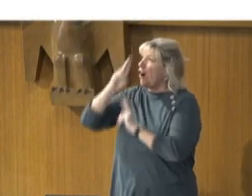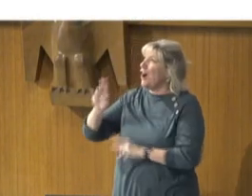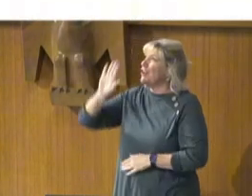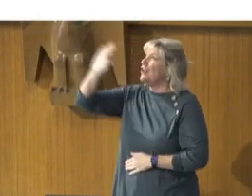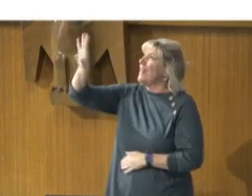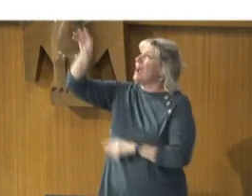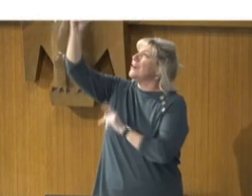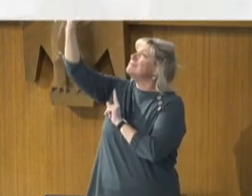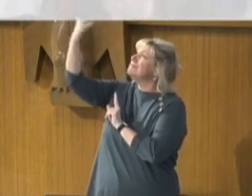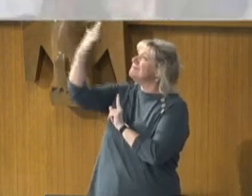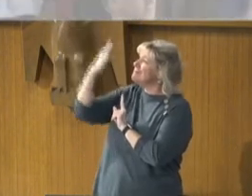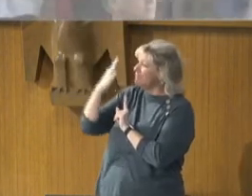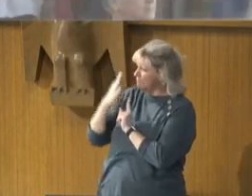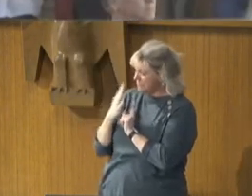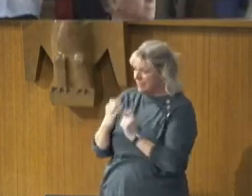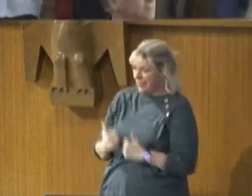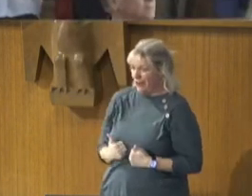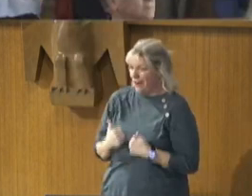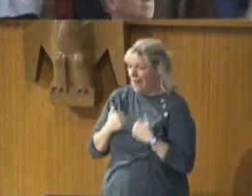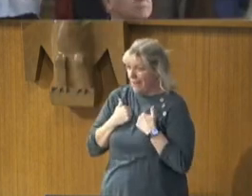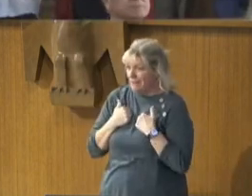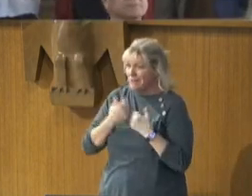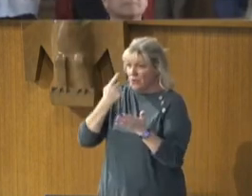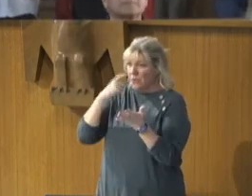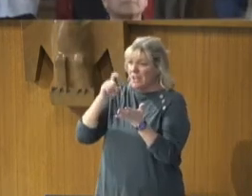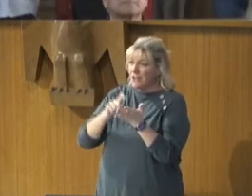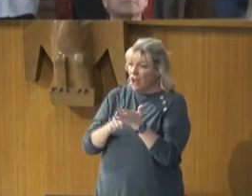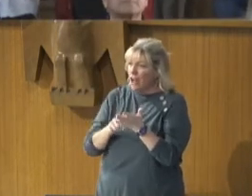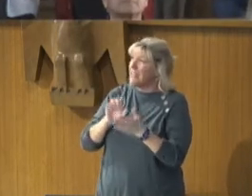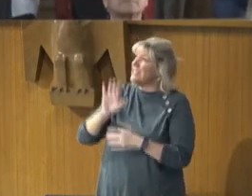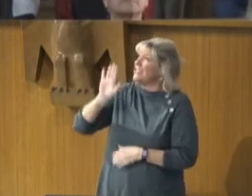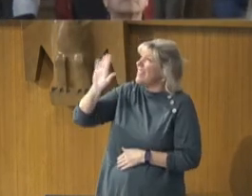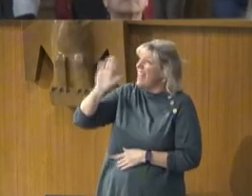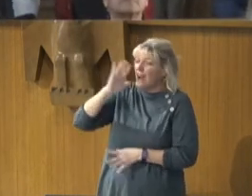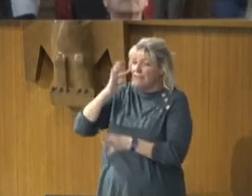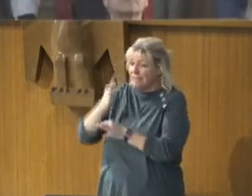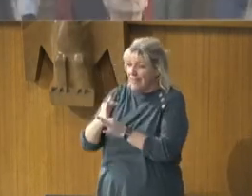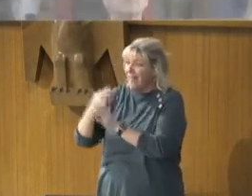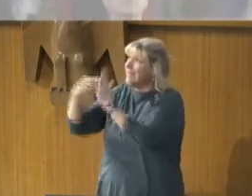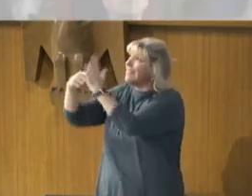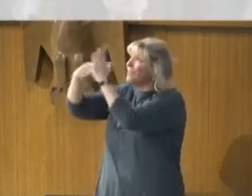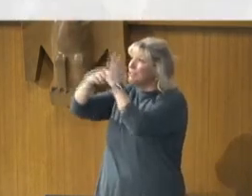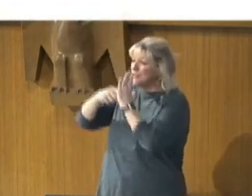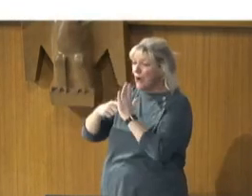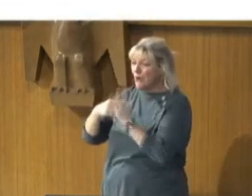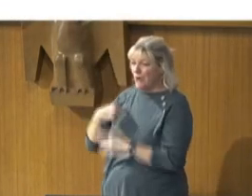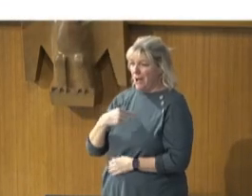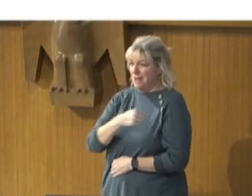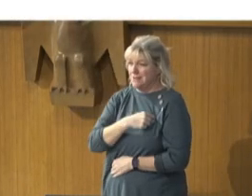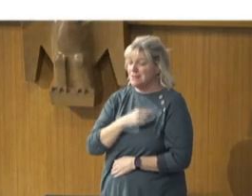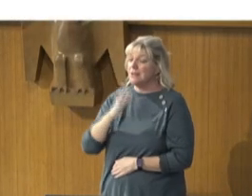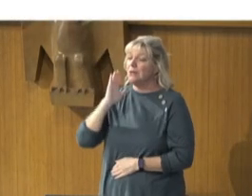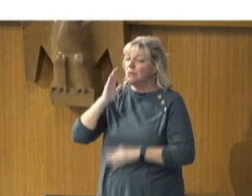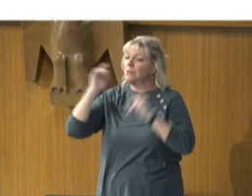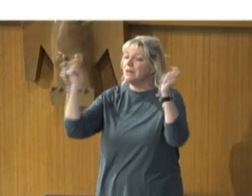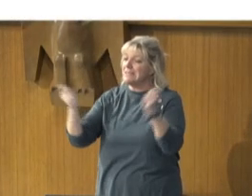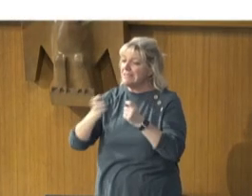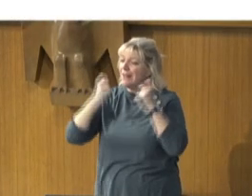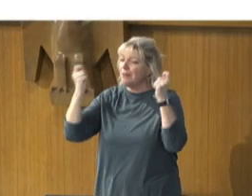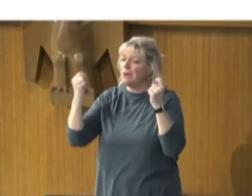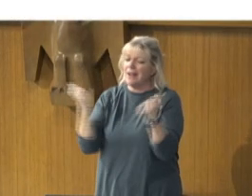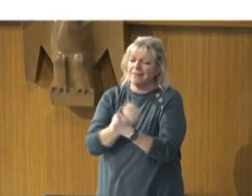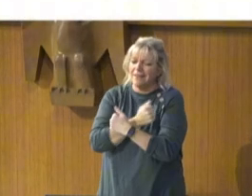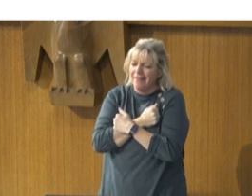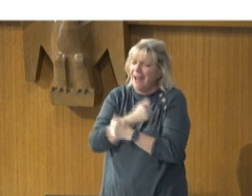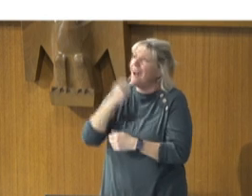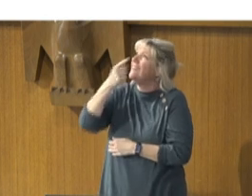our lives. We acknowledge the faith they demonstrated for us. We celebrate the love they